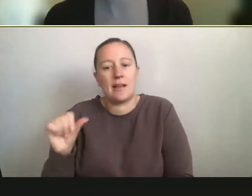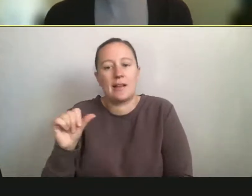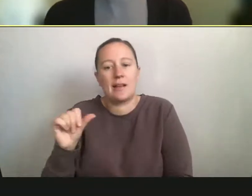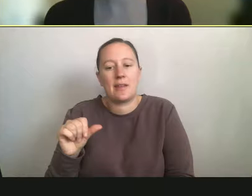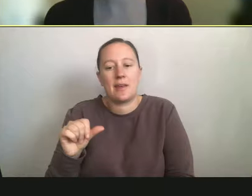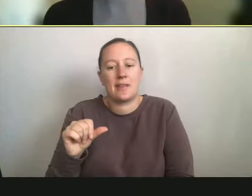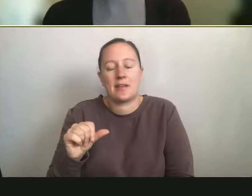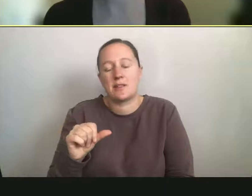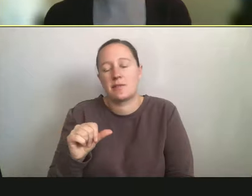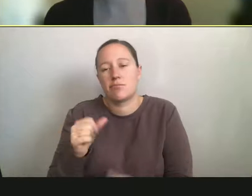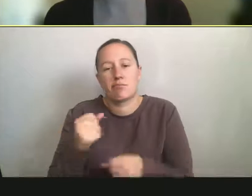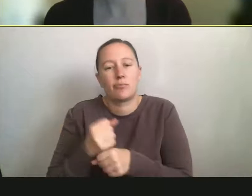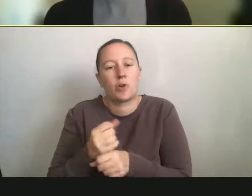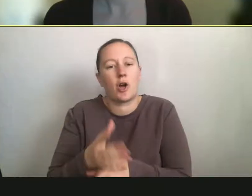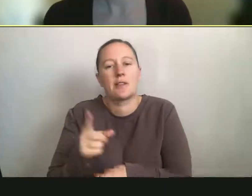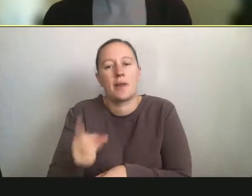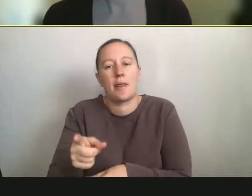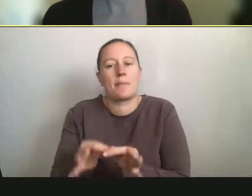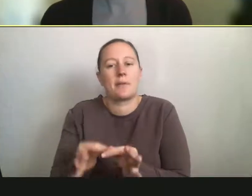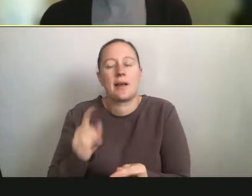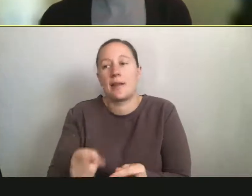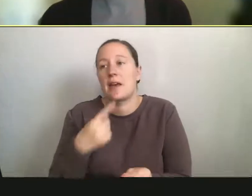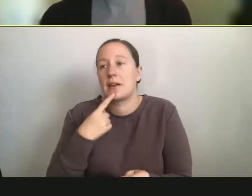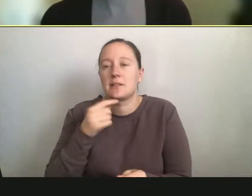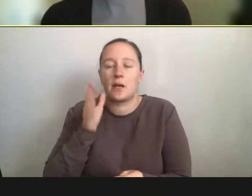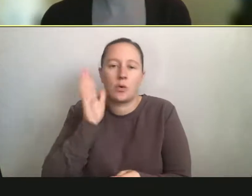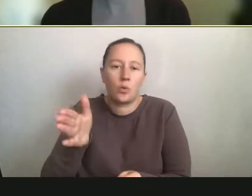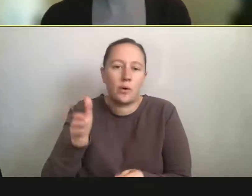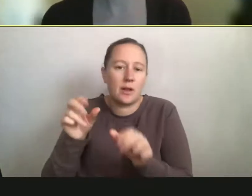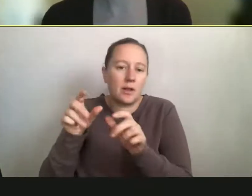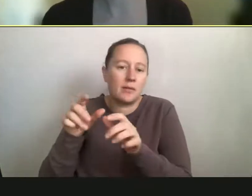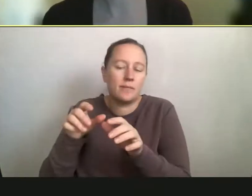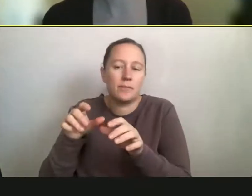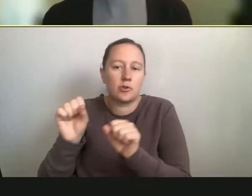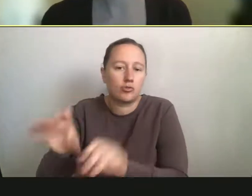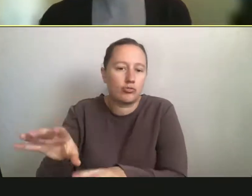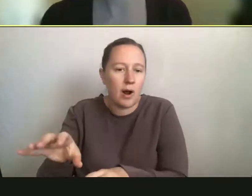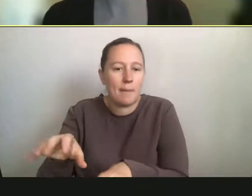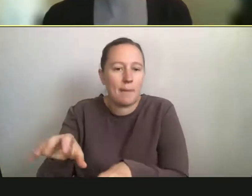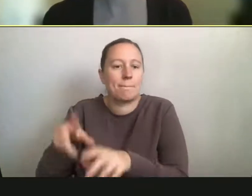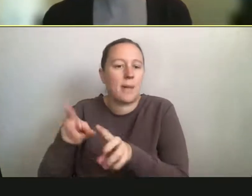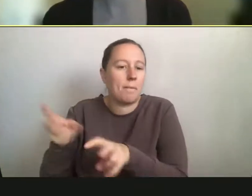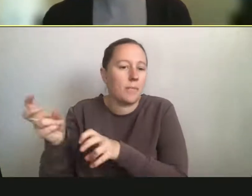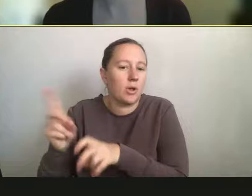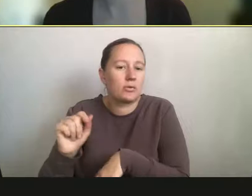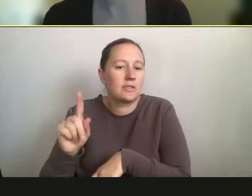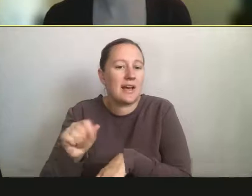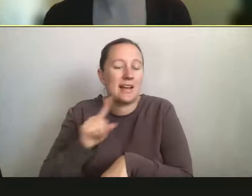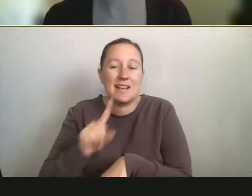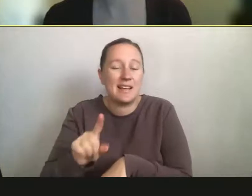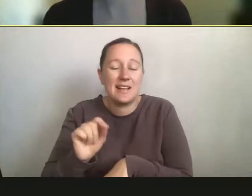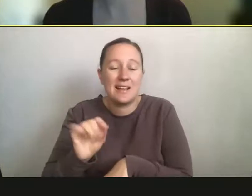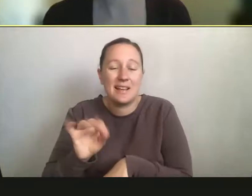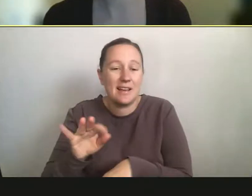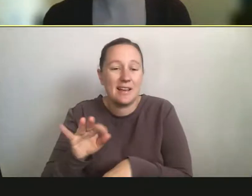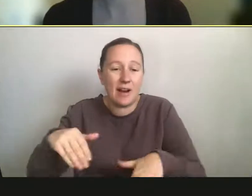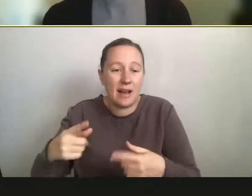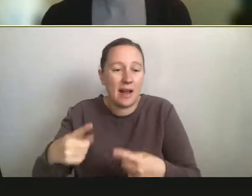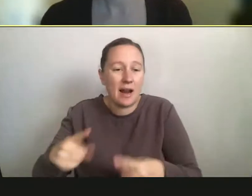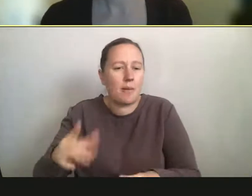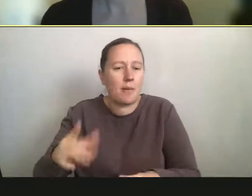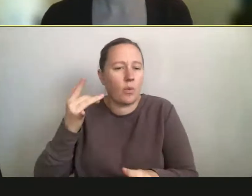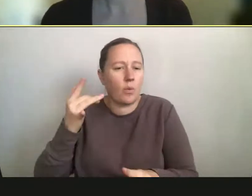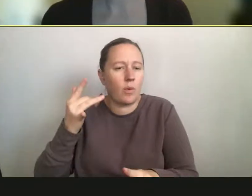up? They said they were going to deposit data in this repository. If that hasn't been done, is there anything there that needs to be